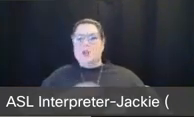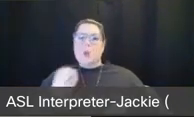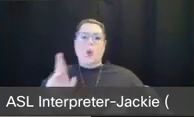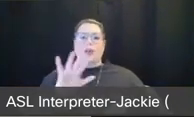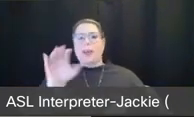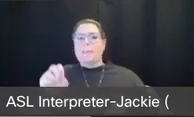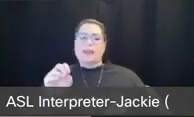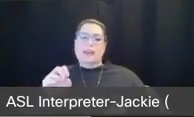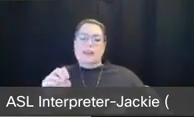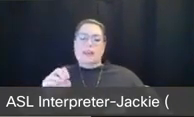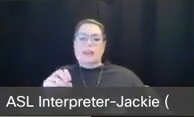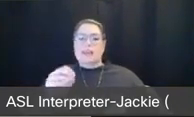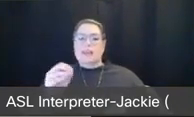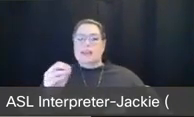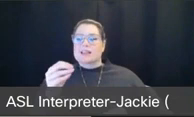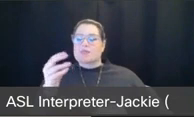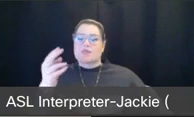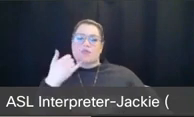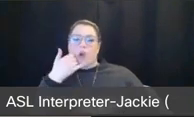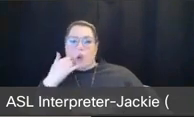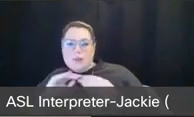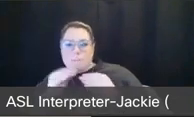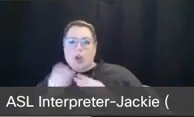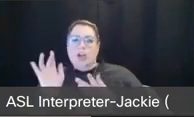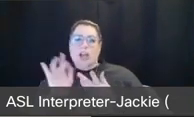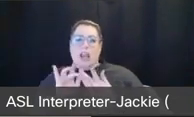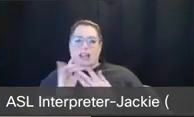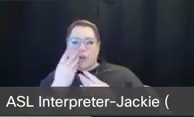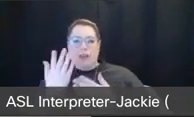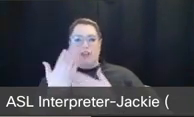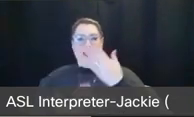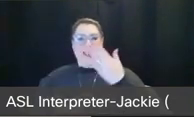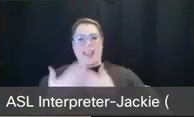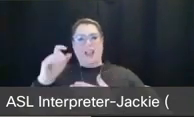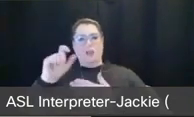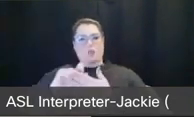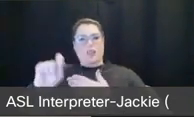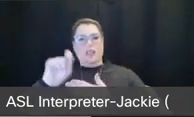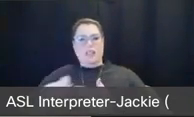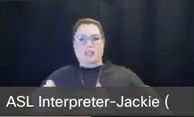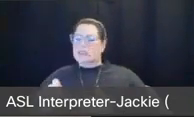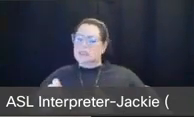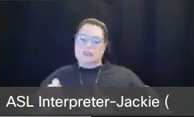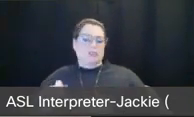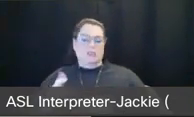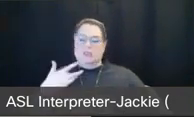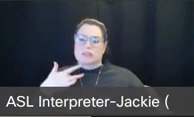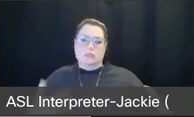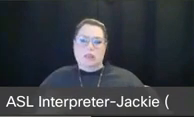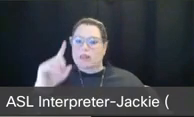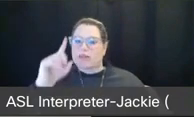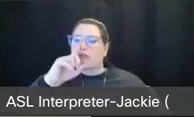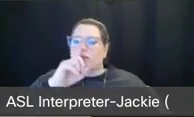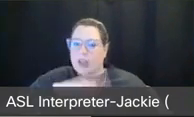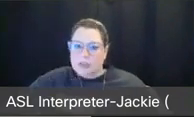The phone number is handwritten. Everything is handwritten. And 8 out of 10 times, they're all completely fabricated. So